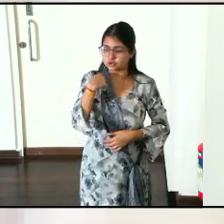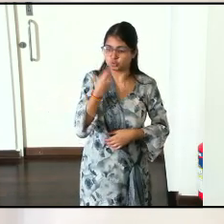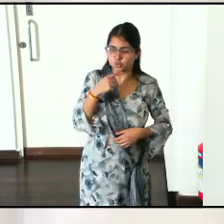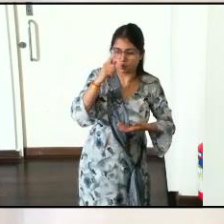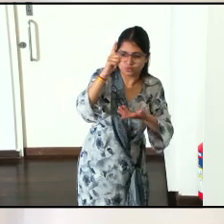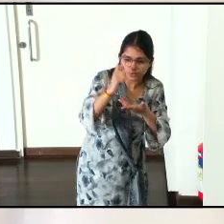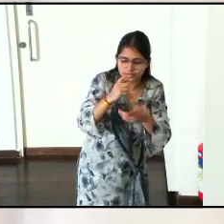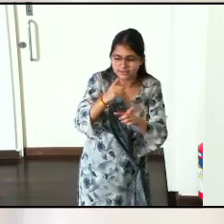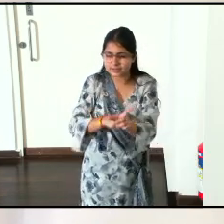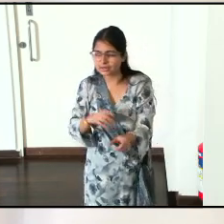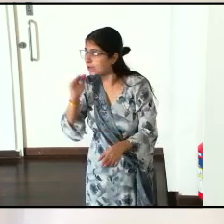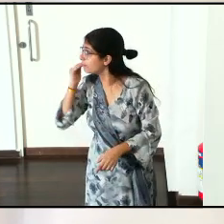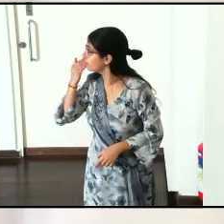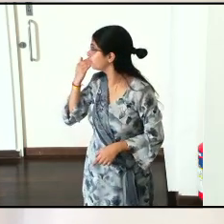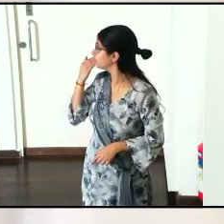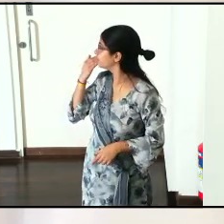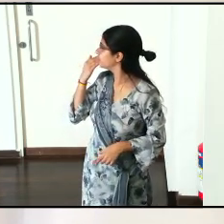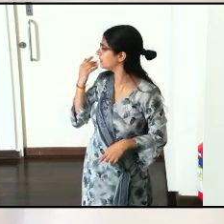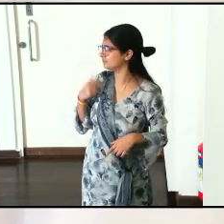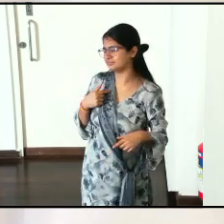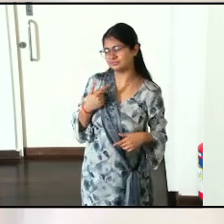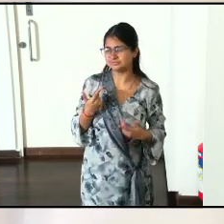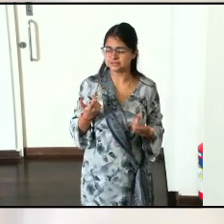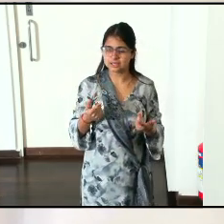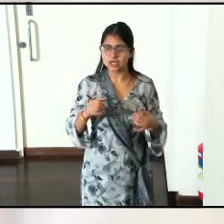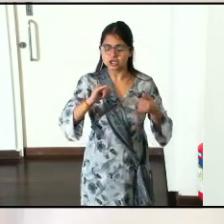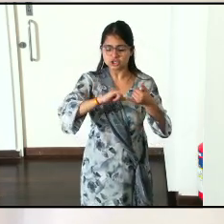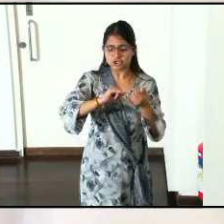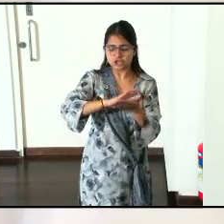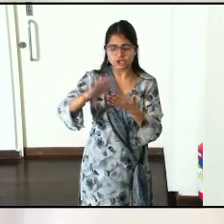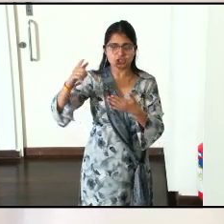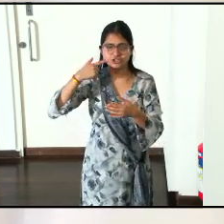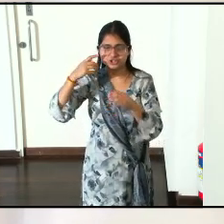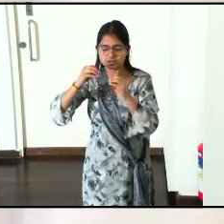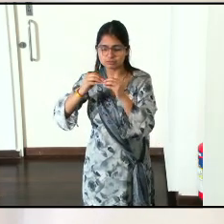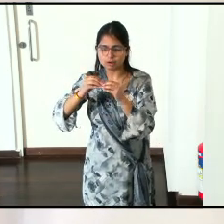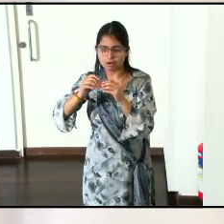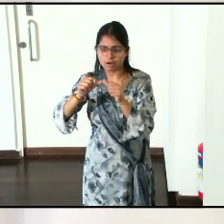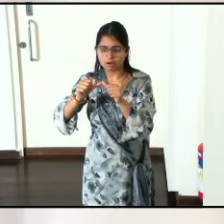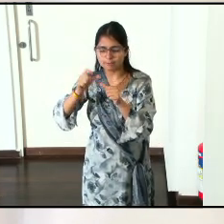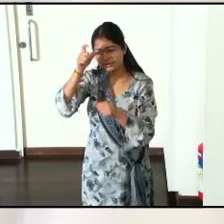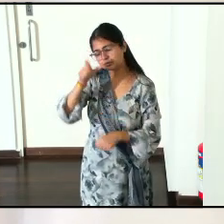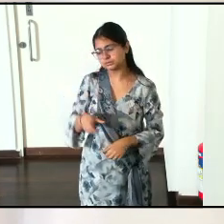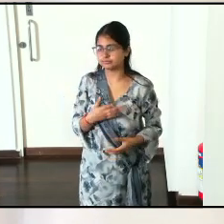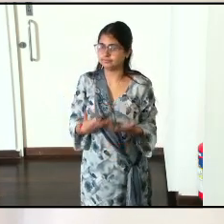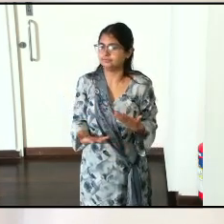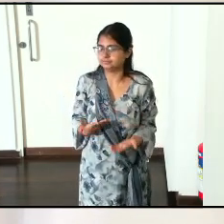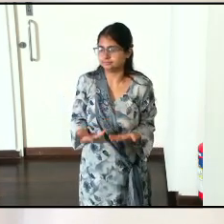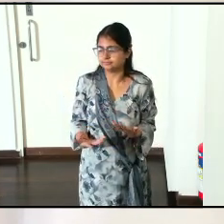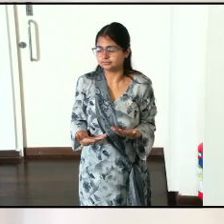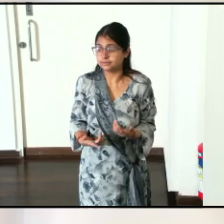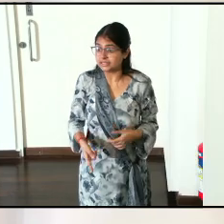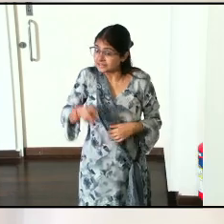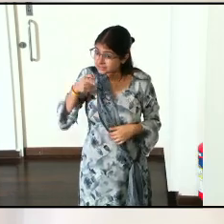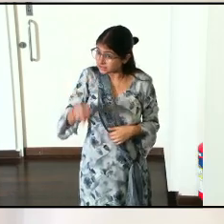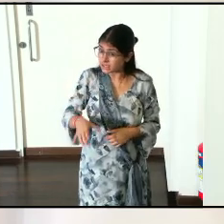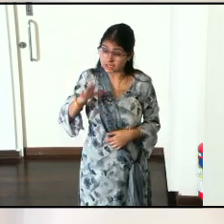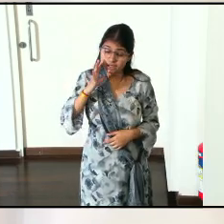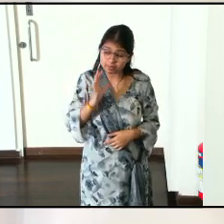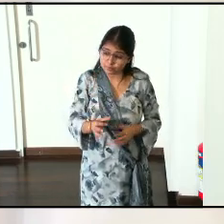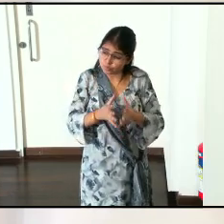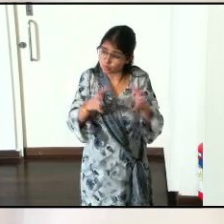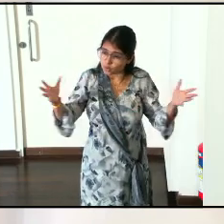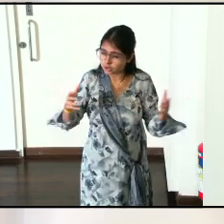is, etc., etc. But it's very likely that it was Sheba Chachi's. So it is important also